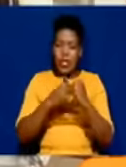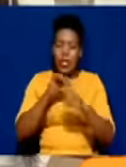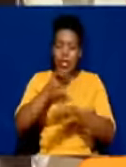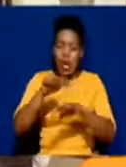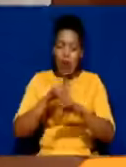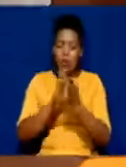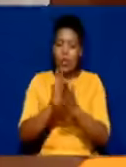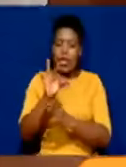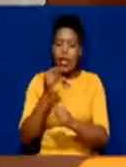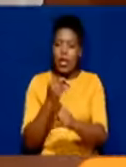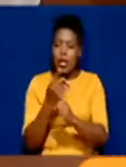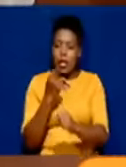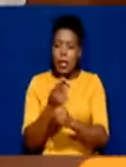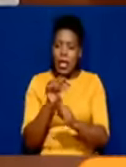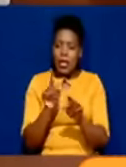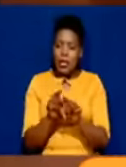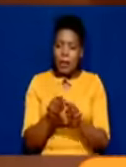3 minutes.